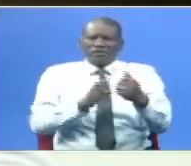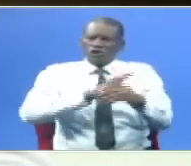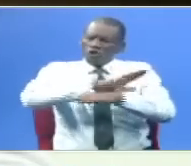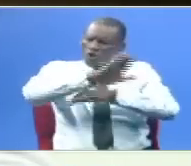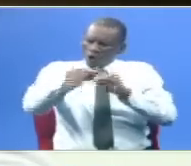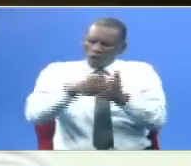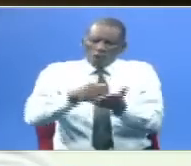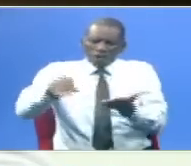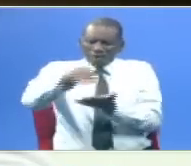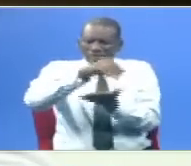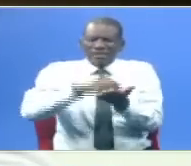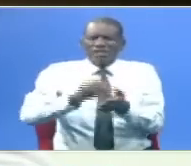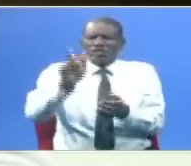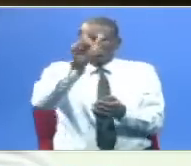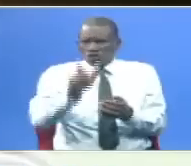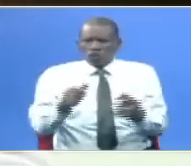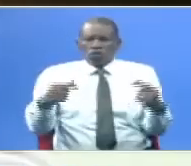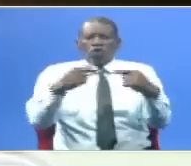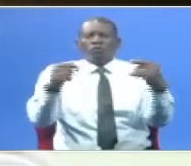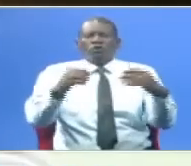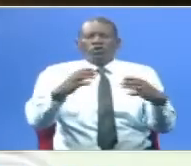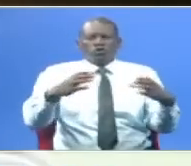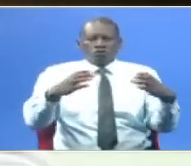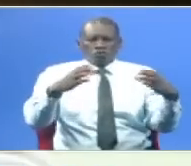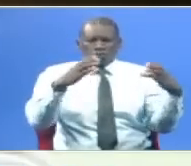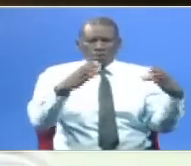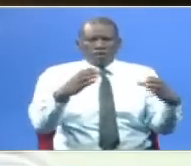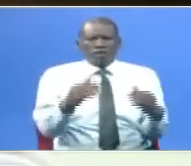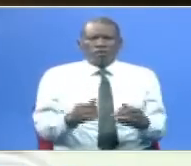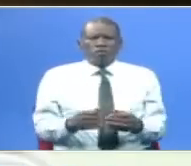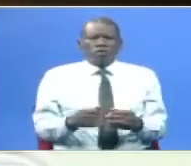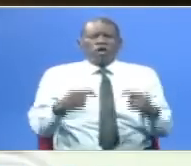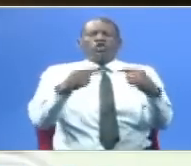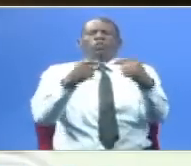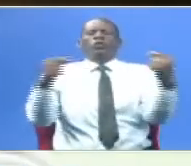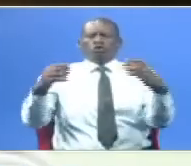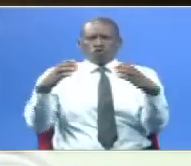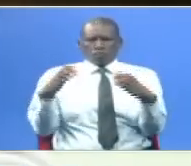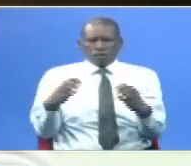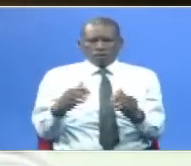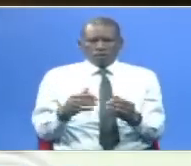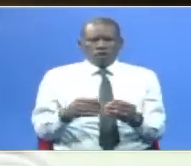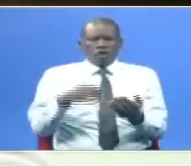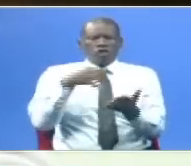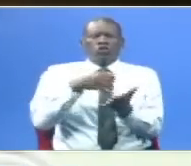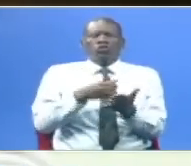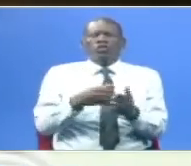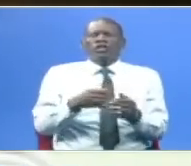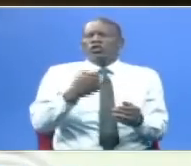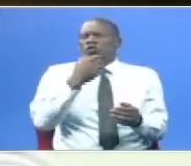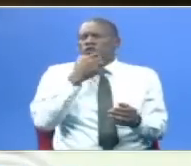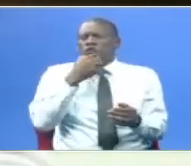was opposition zone, deep opposition, alongside Luo Nyanza